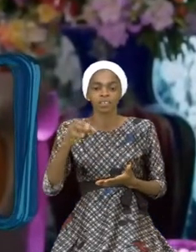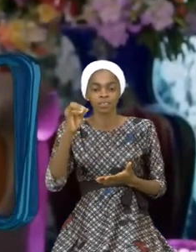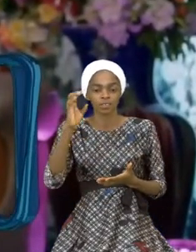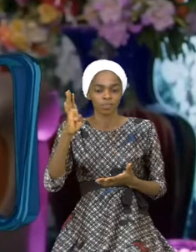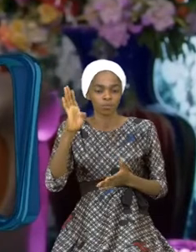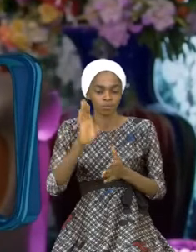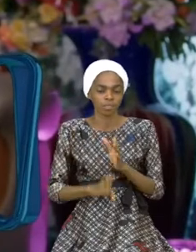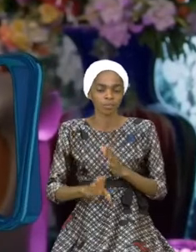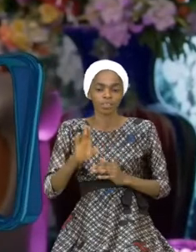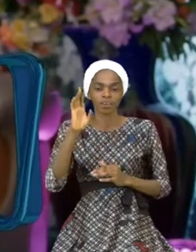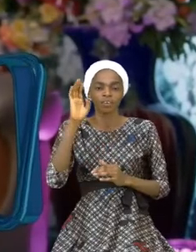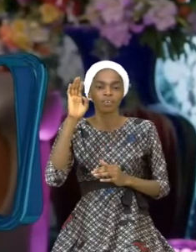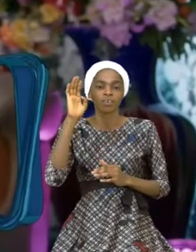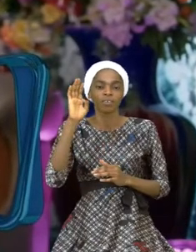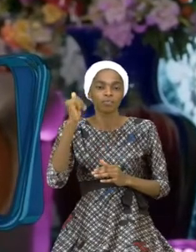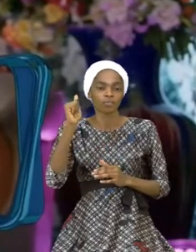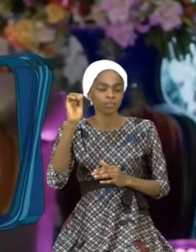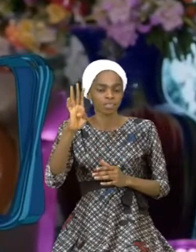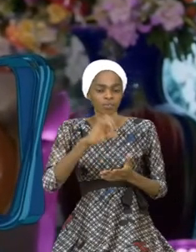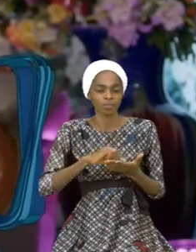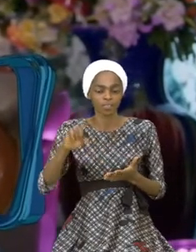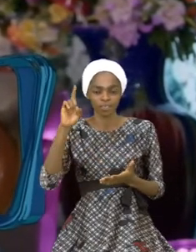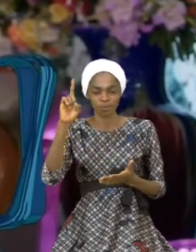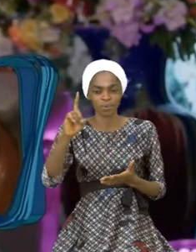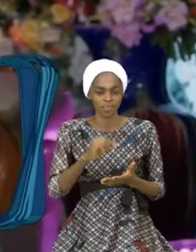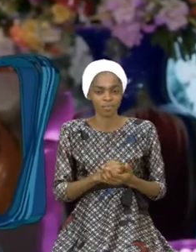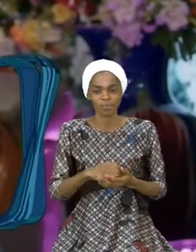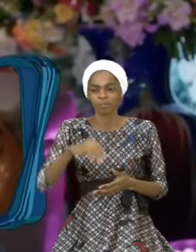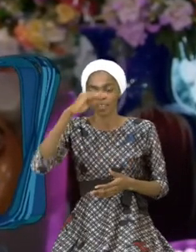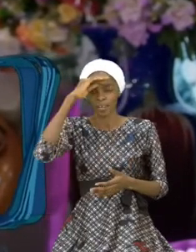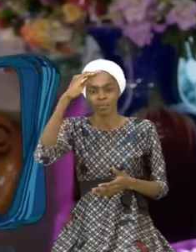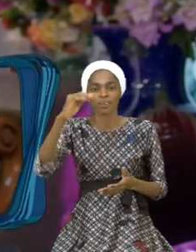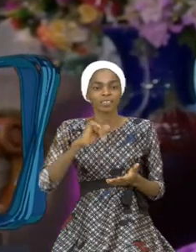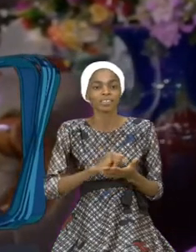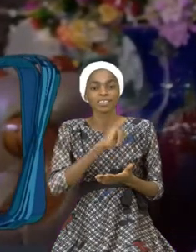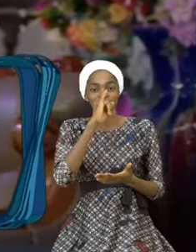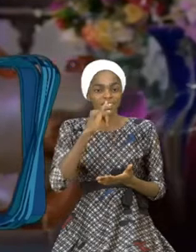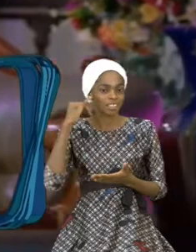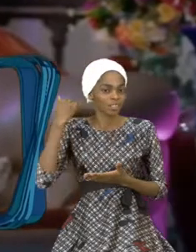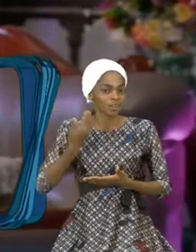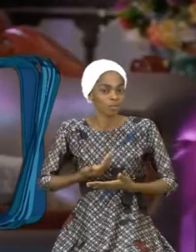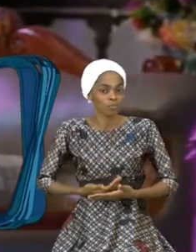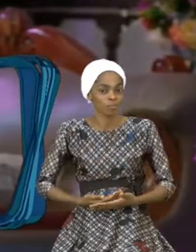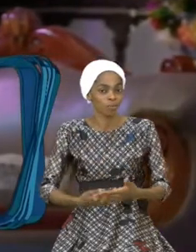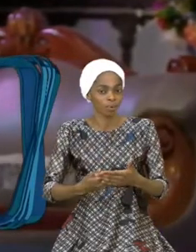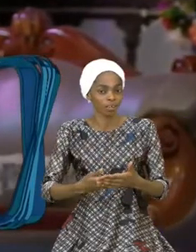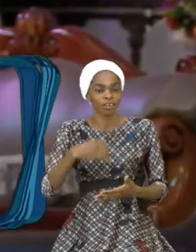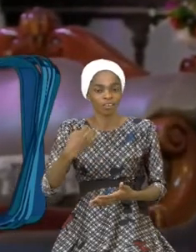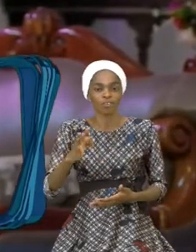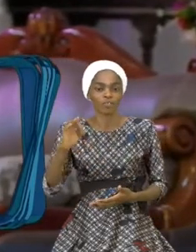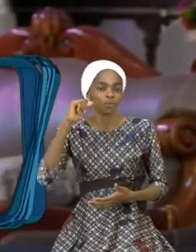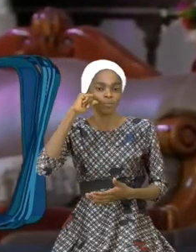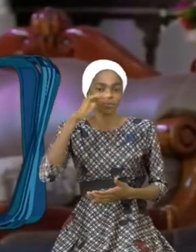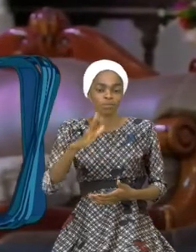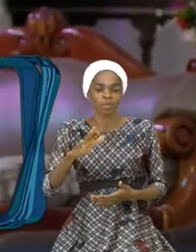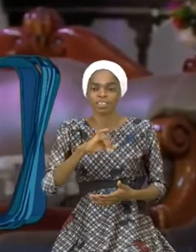chapter 14 verse one man that is born of a woman is